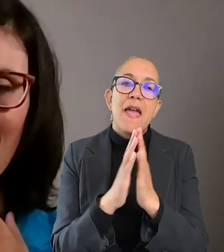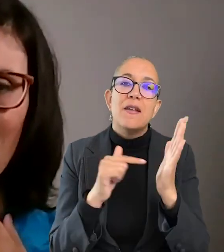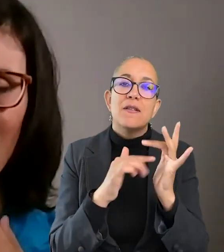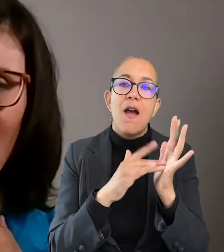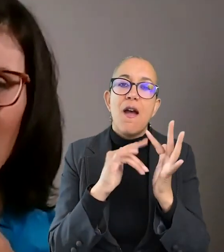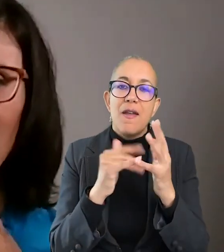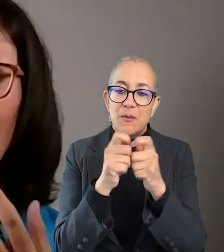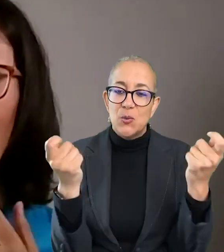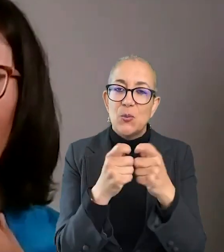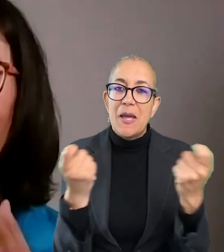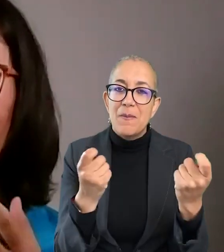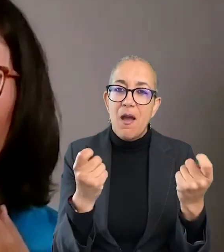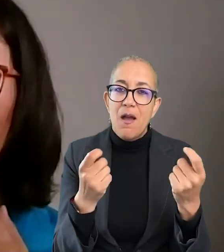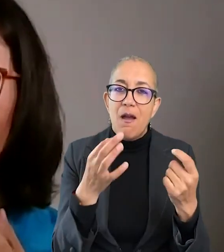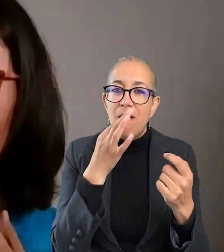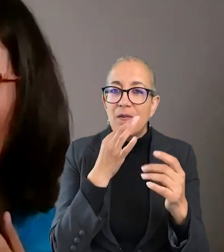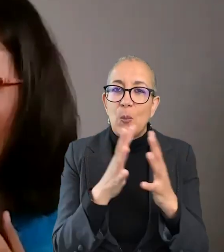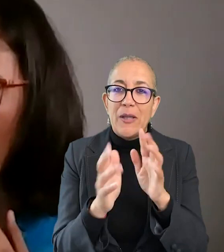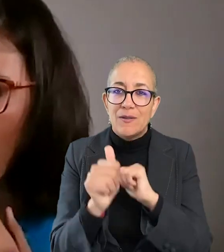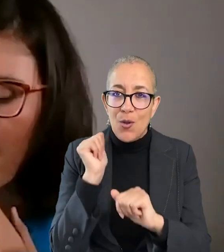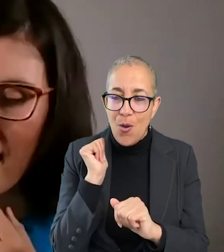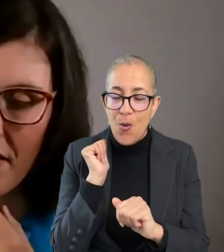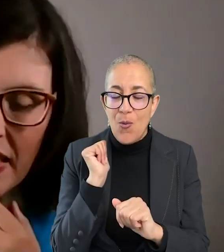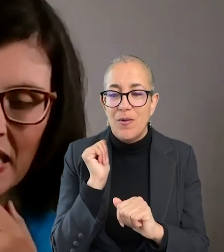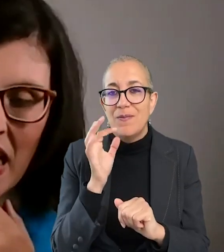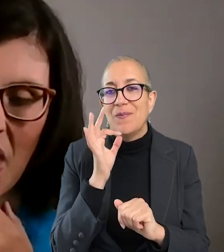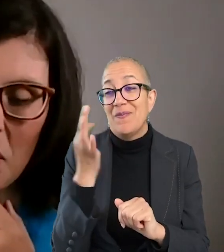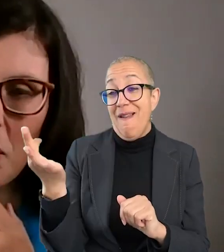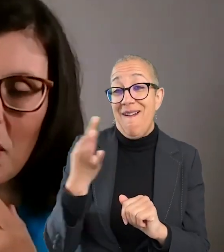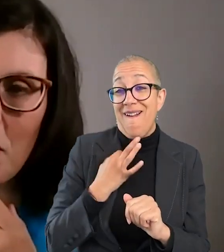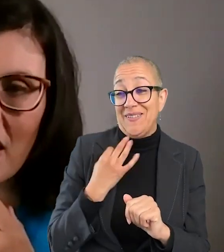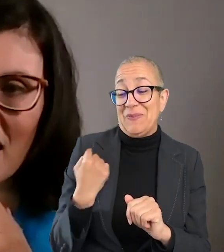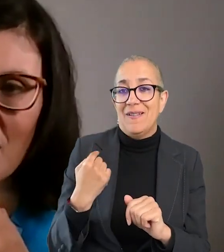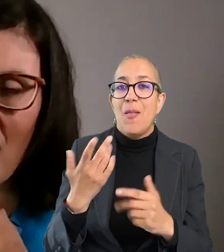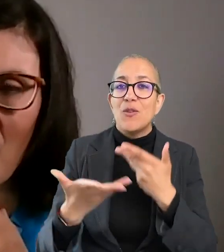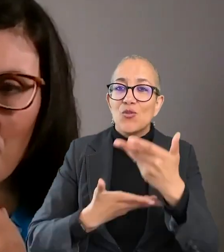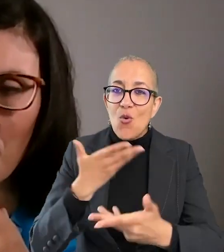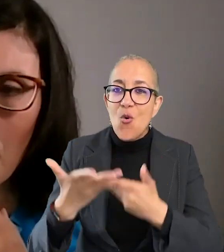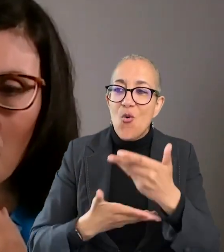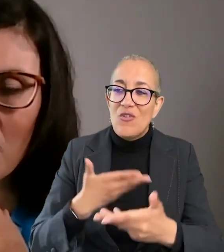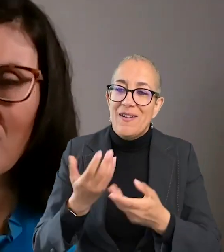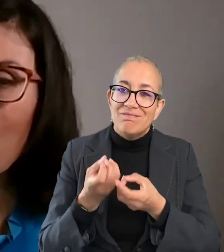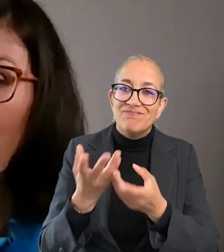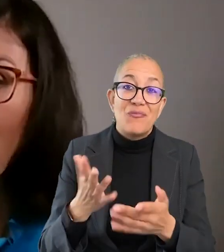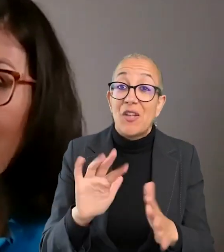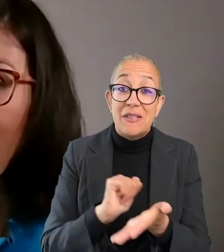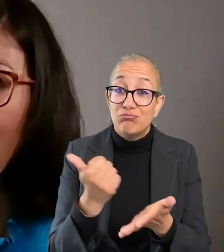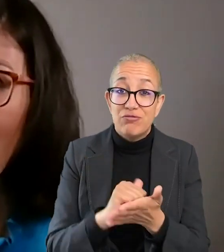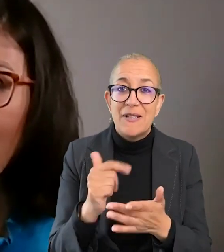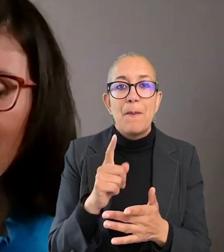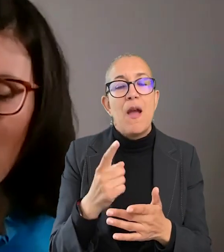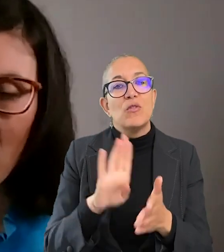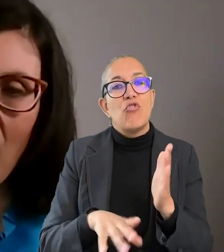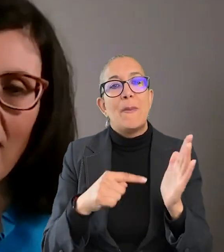couple of weeks ago, which was talking about, and this question came up, and the story I gave wasn't printed, was actually one from my